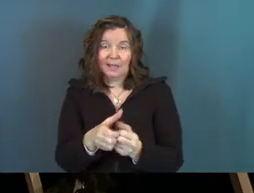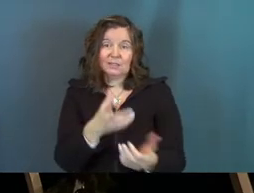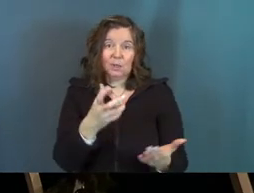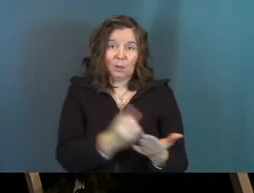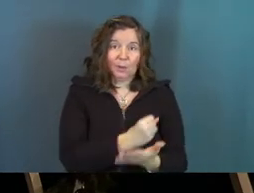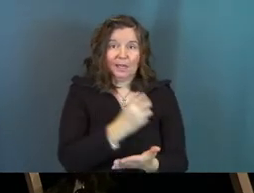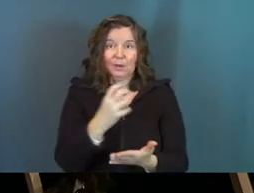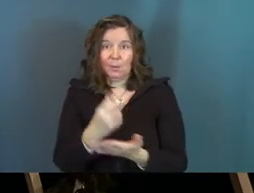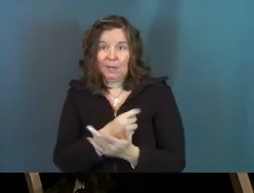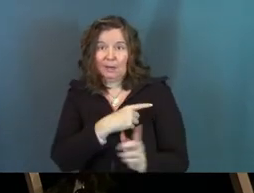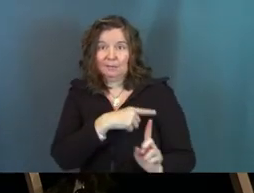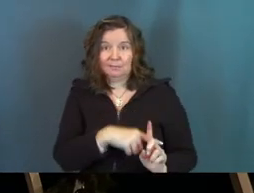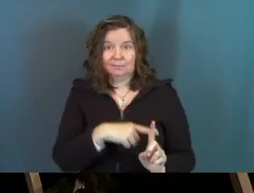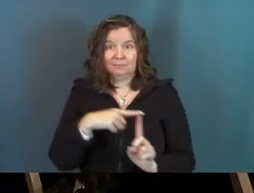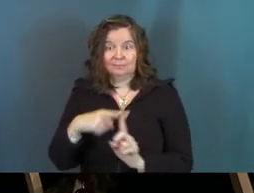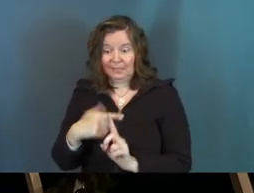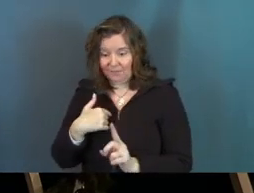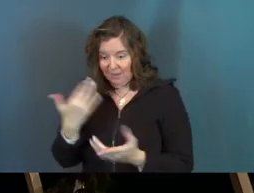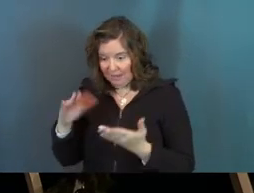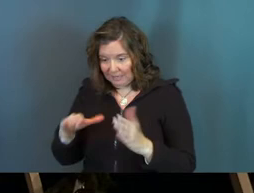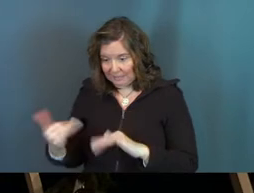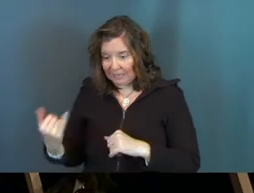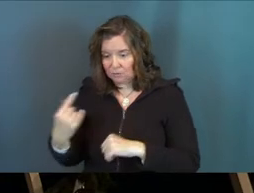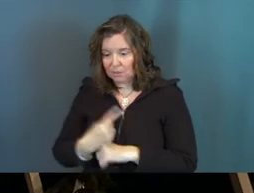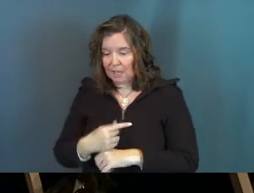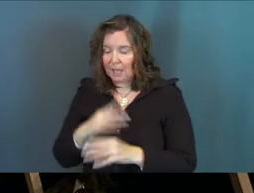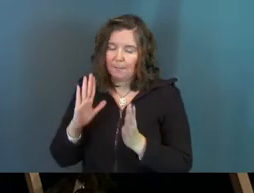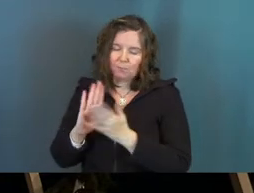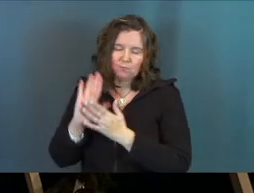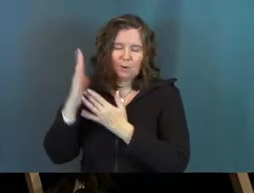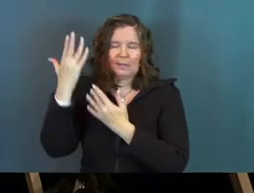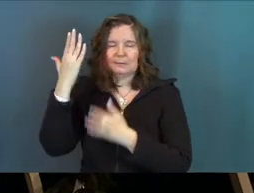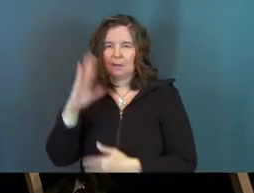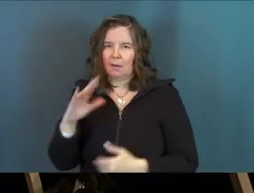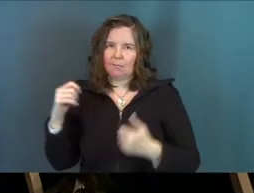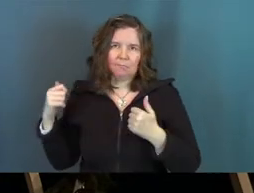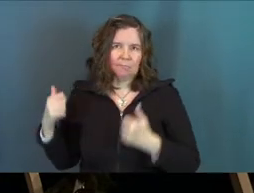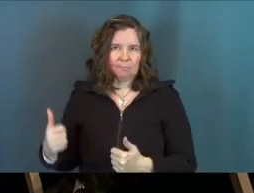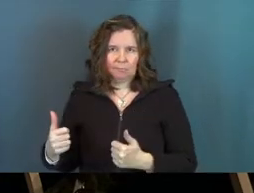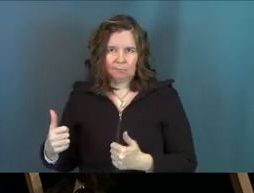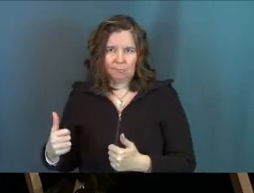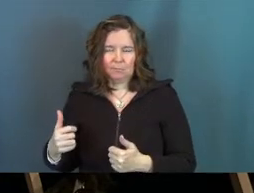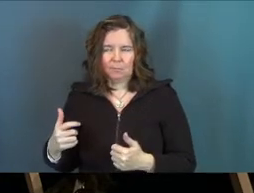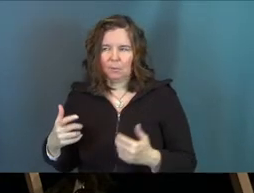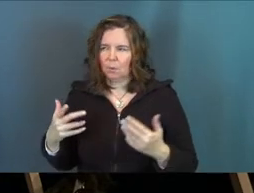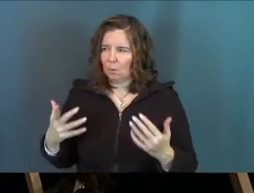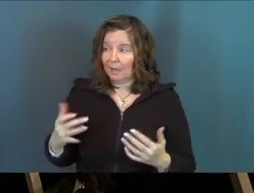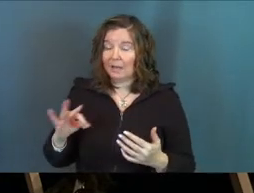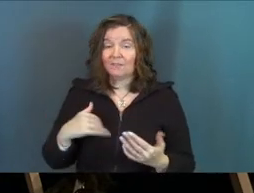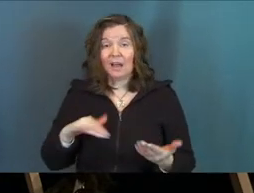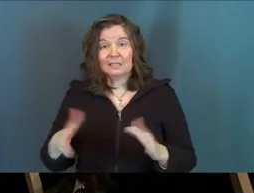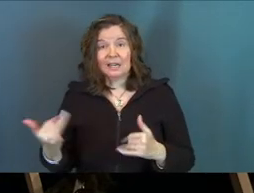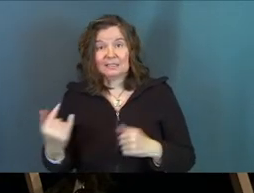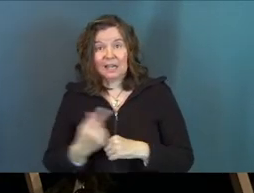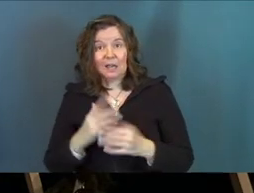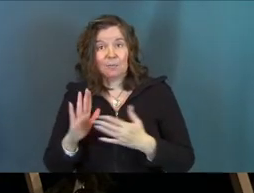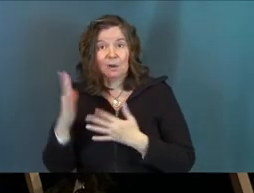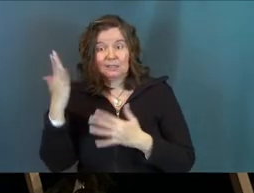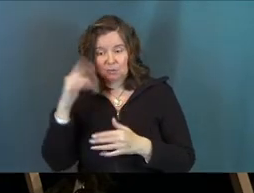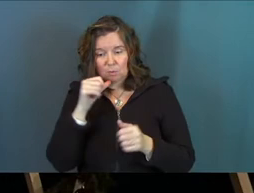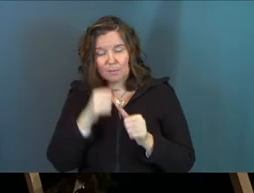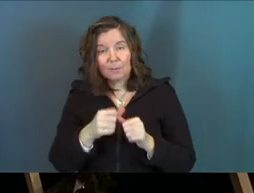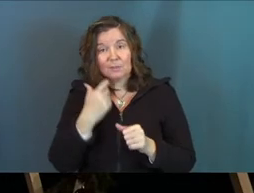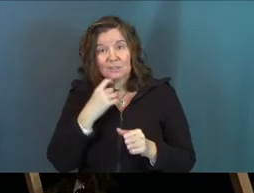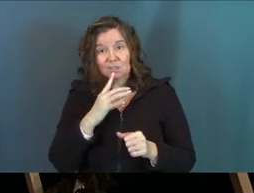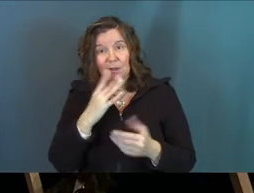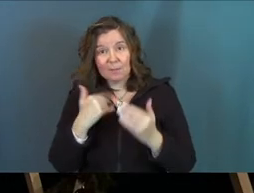win-win. If I die today, praise God. Like, what? If I die today, praise God. You remember what we